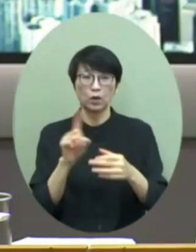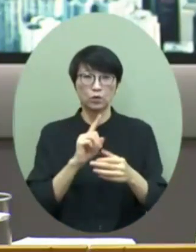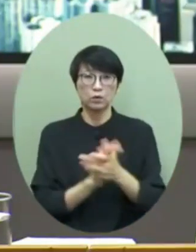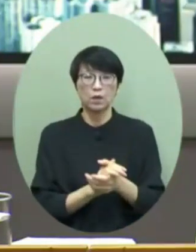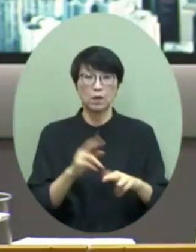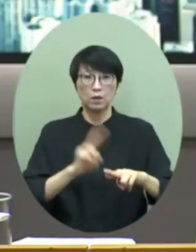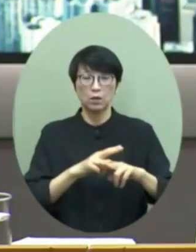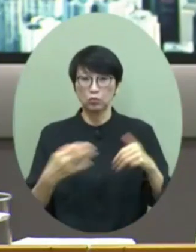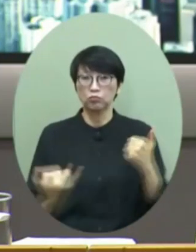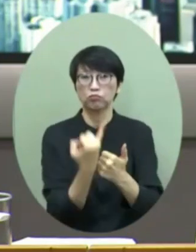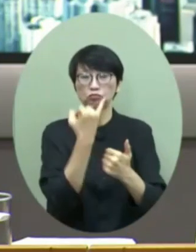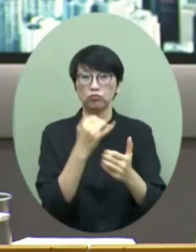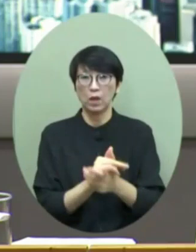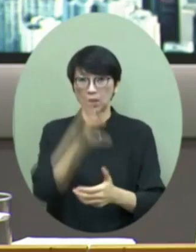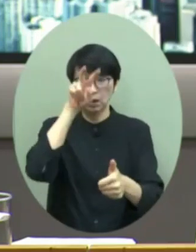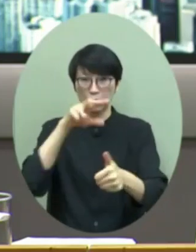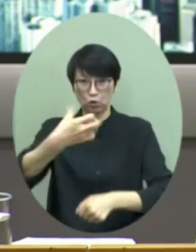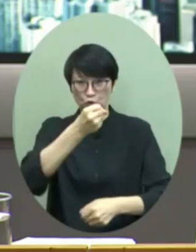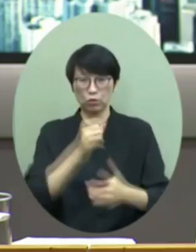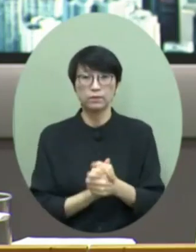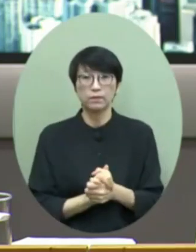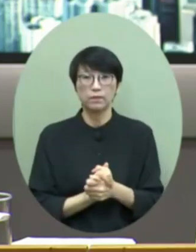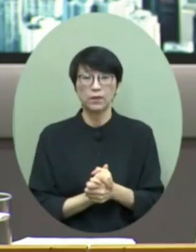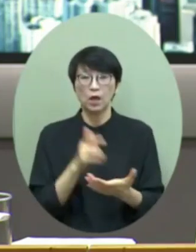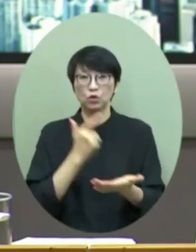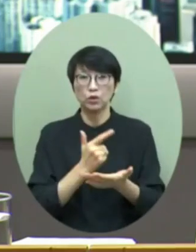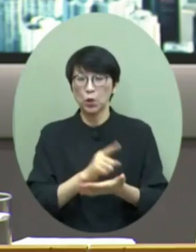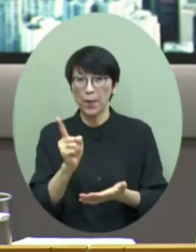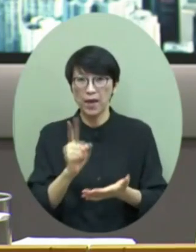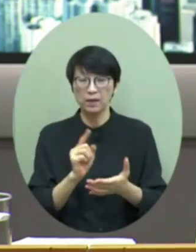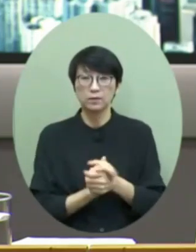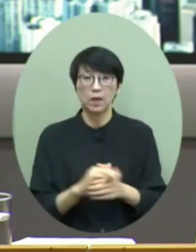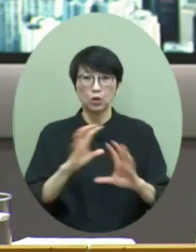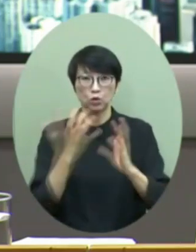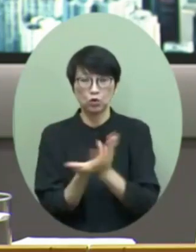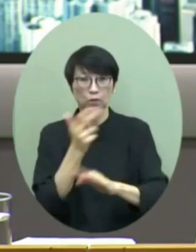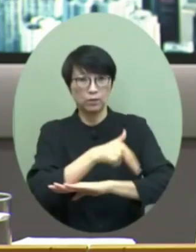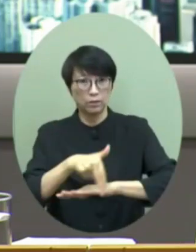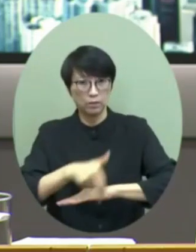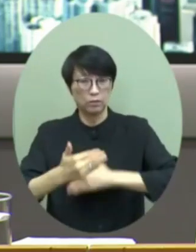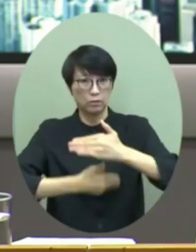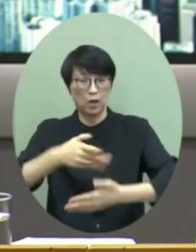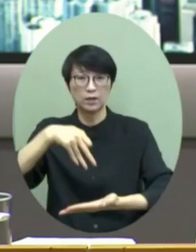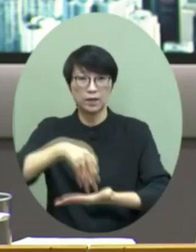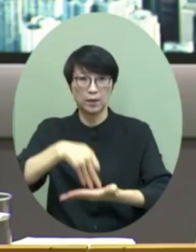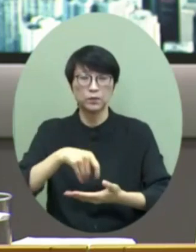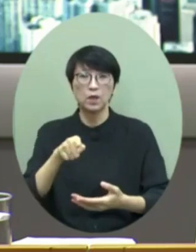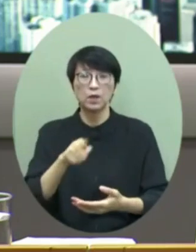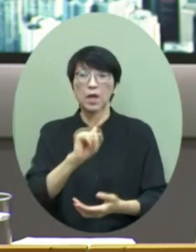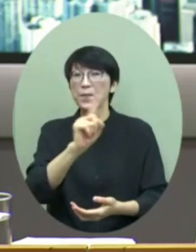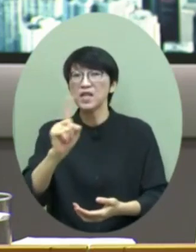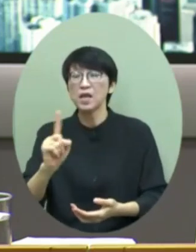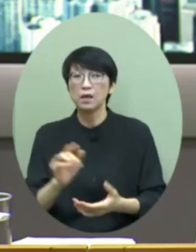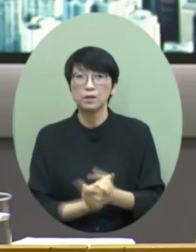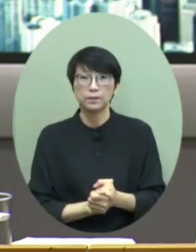Article 22 is about subversion of the state power. Now you